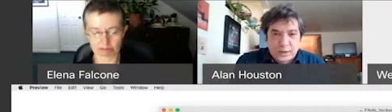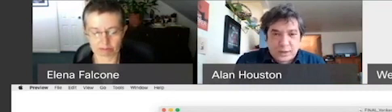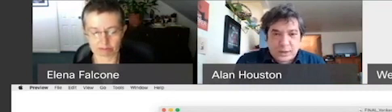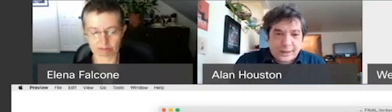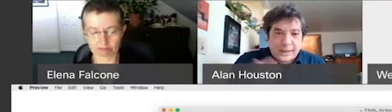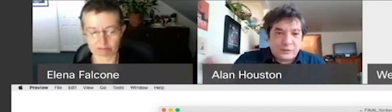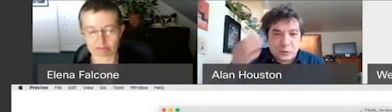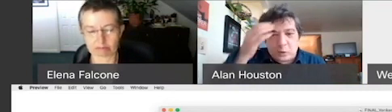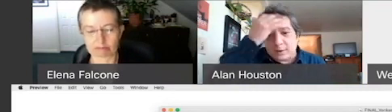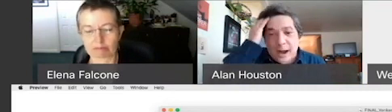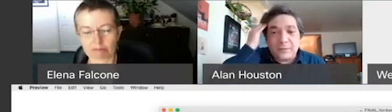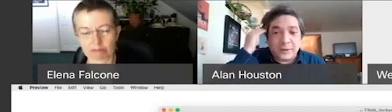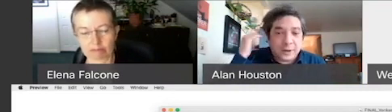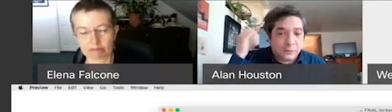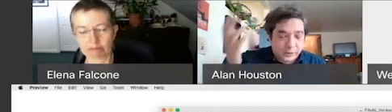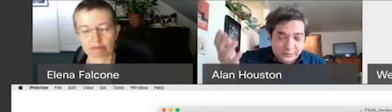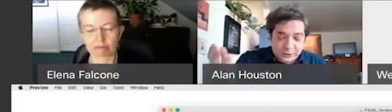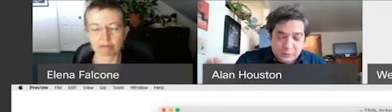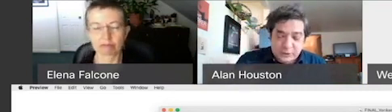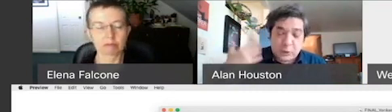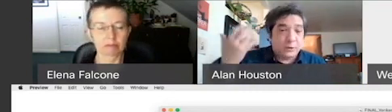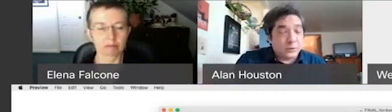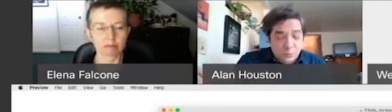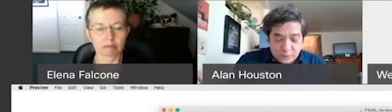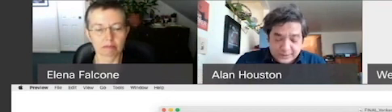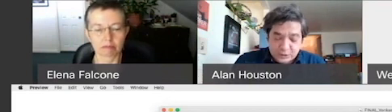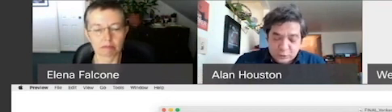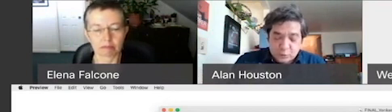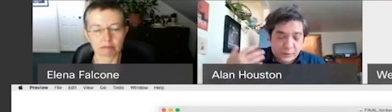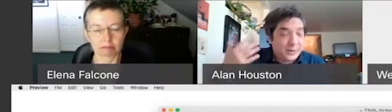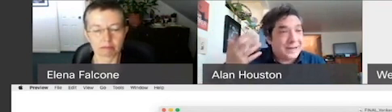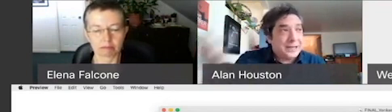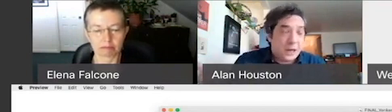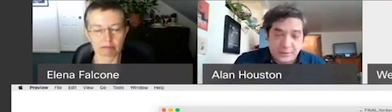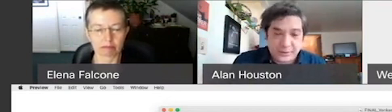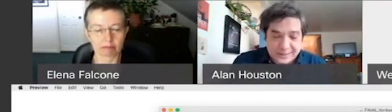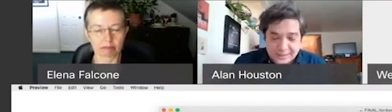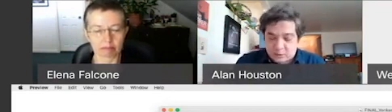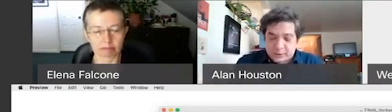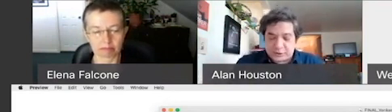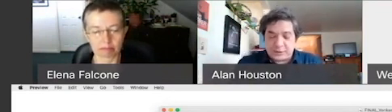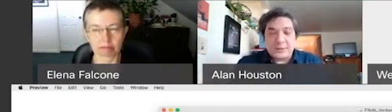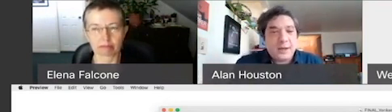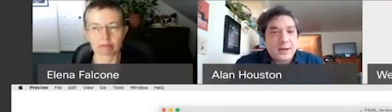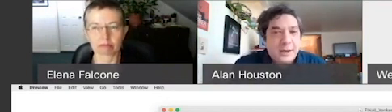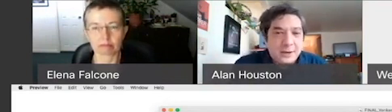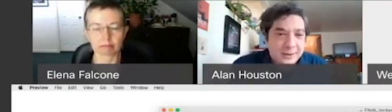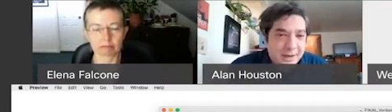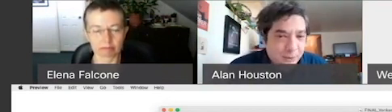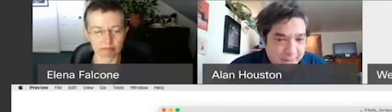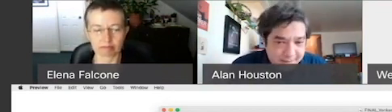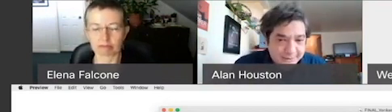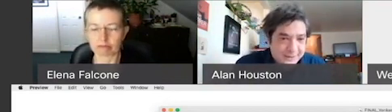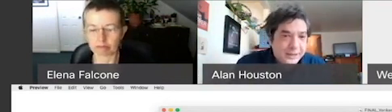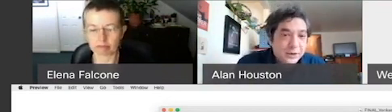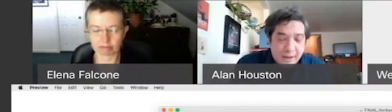If you are not feeling comfortable using Zoom and you want to learn more about Zoom, or you have any other tech questions, the library is here